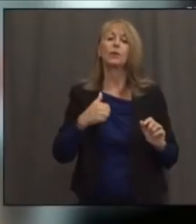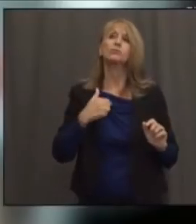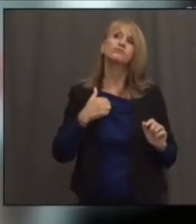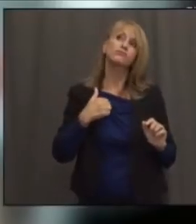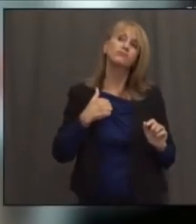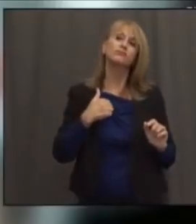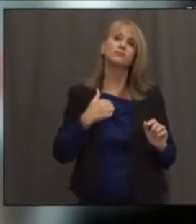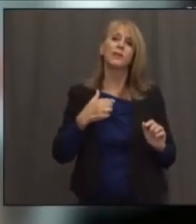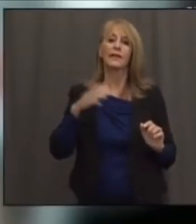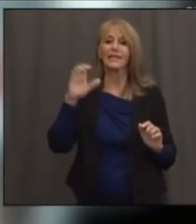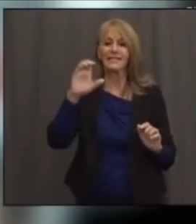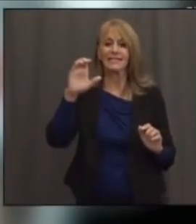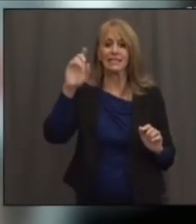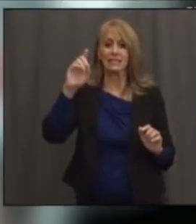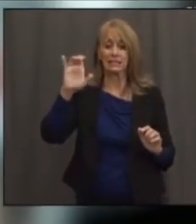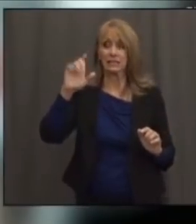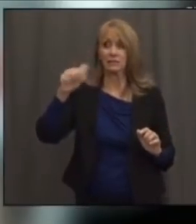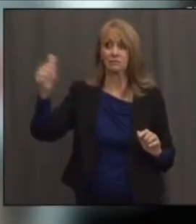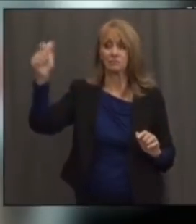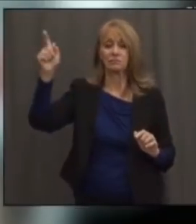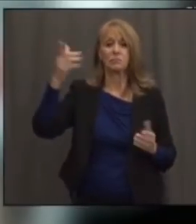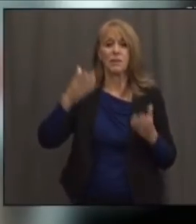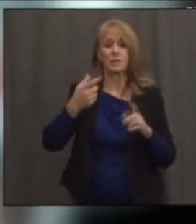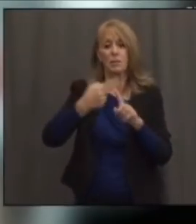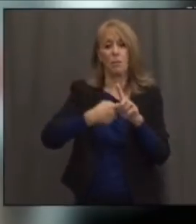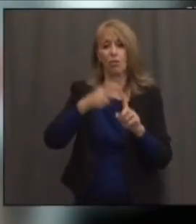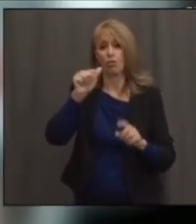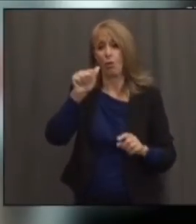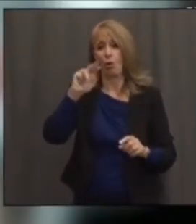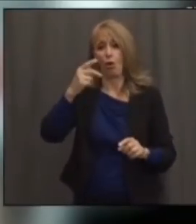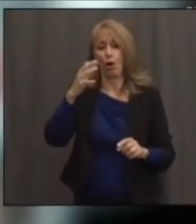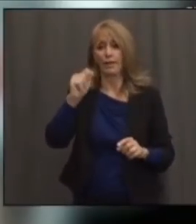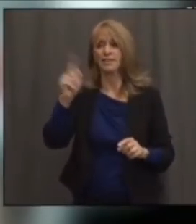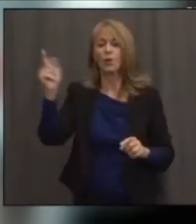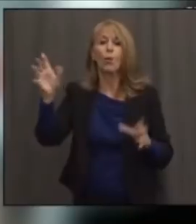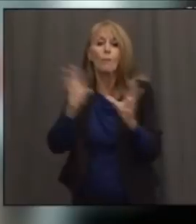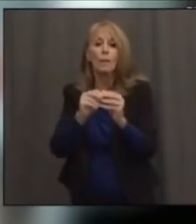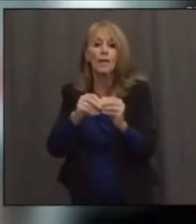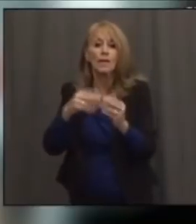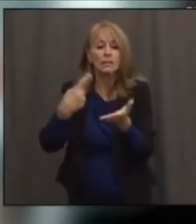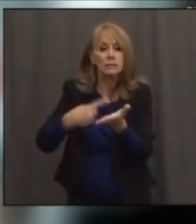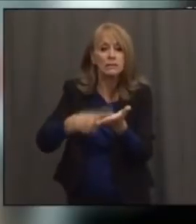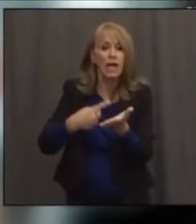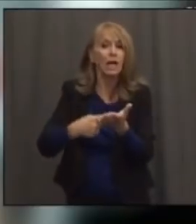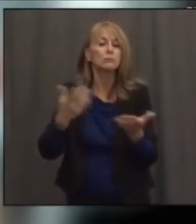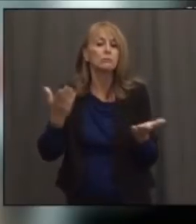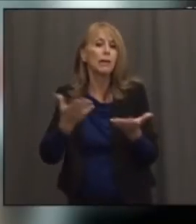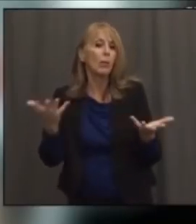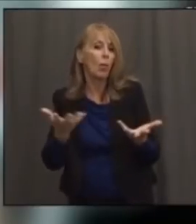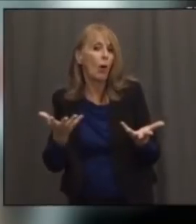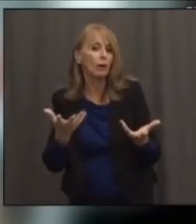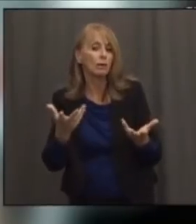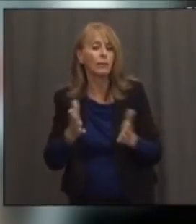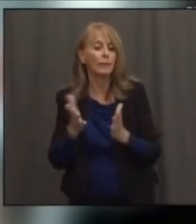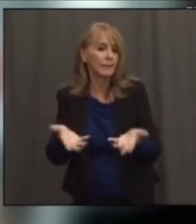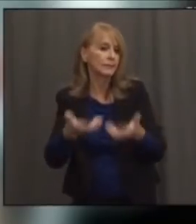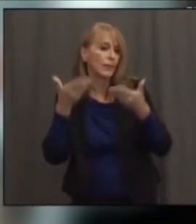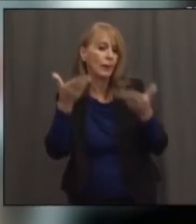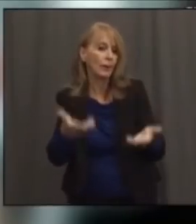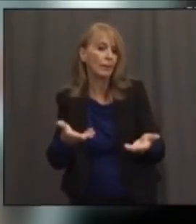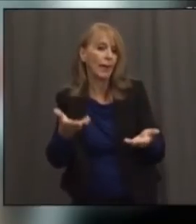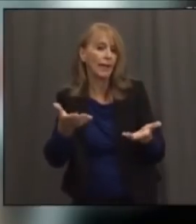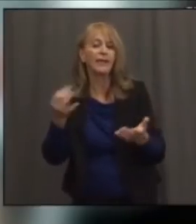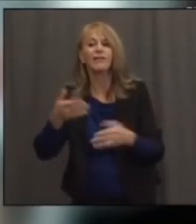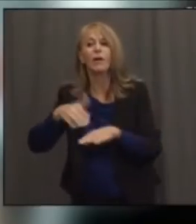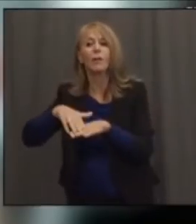that CDC at some point in August is going to meet and discuss this and may come out with a recommendation that looks something like,